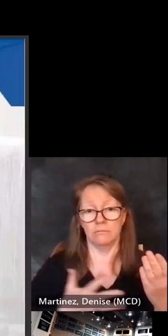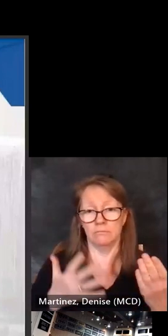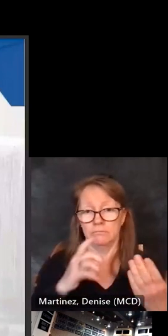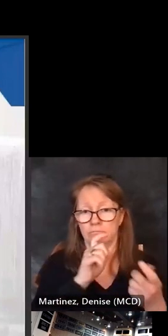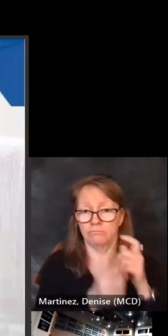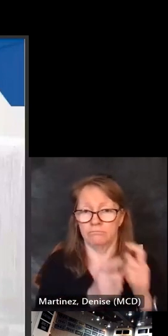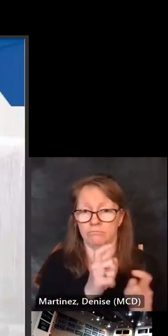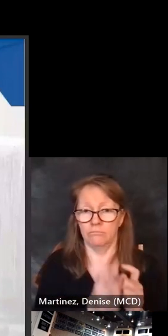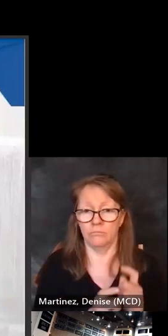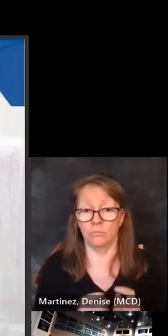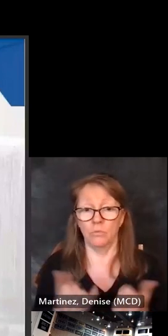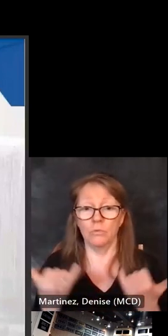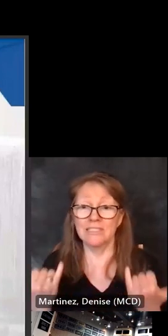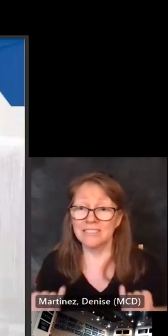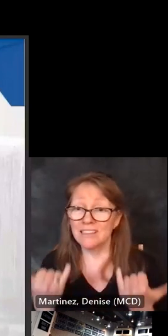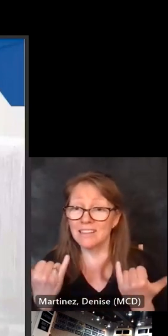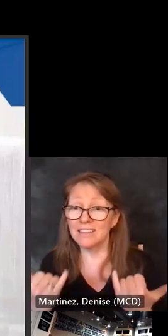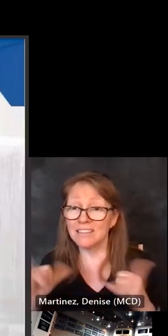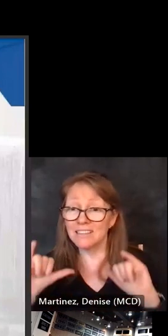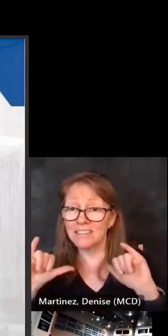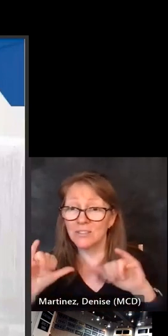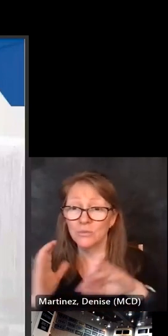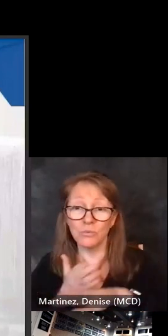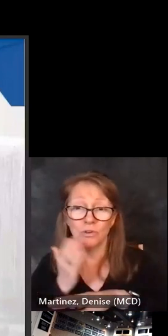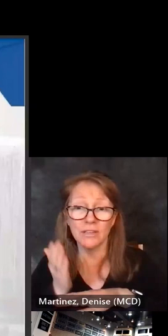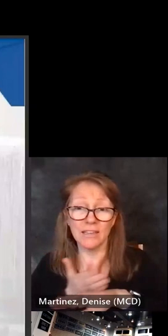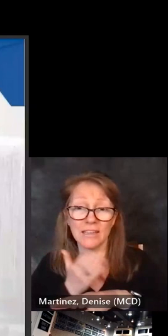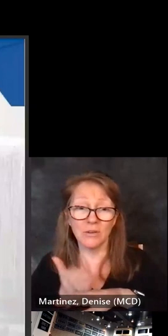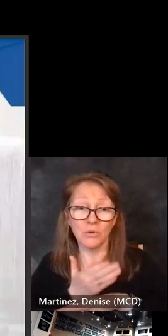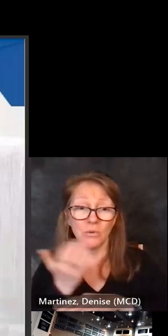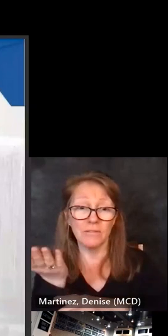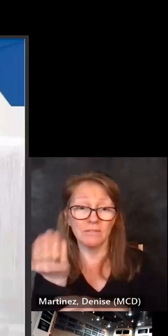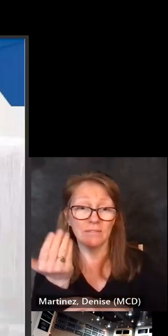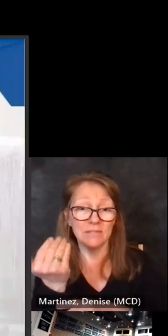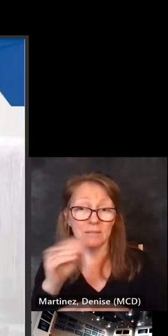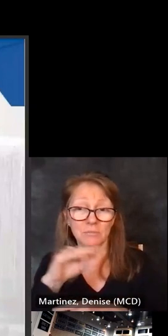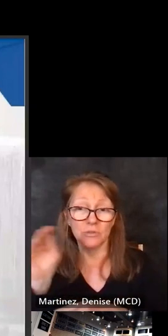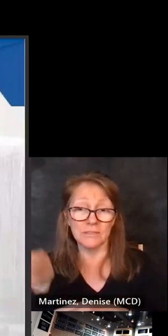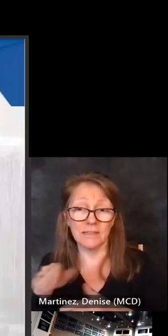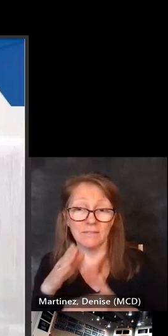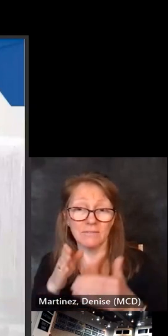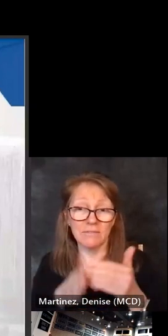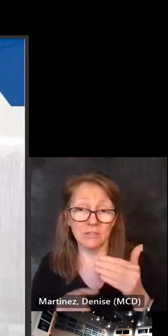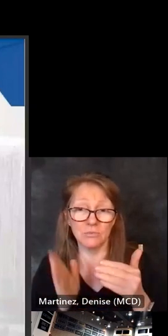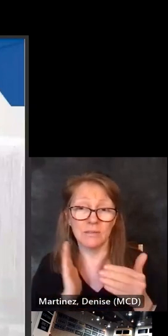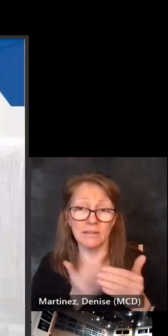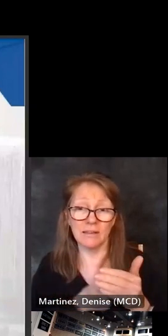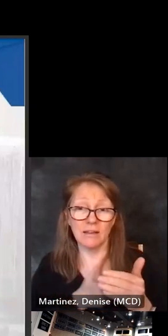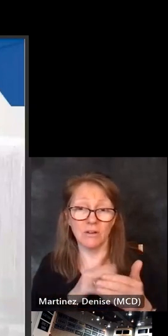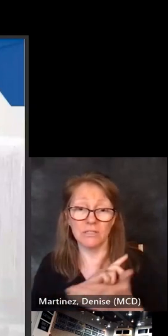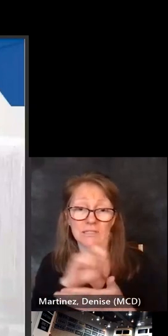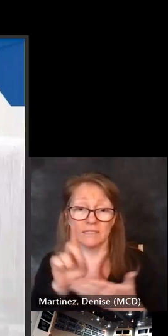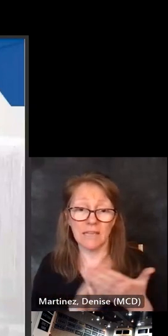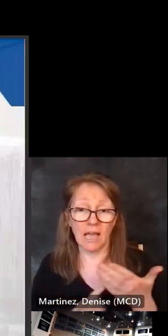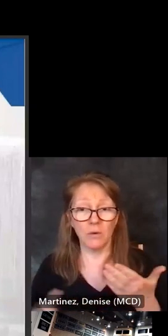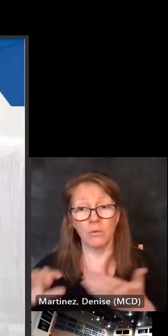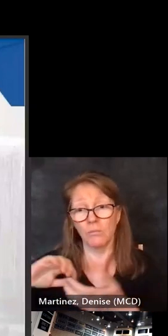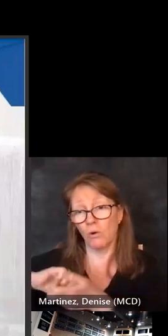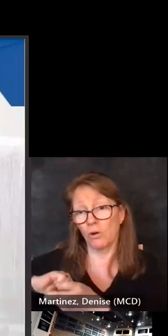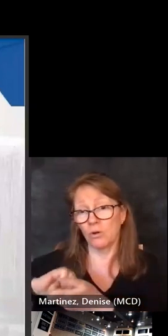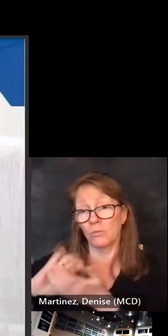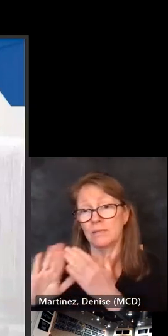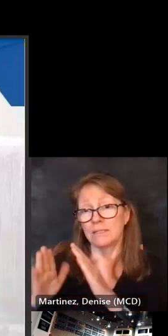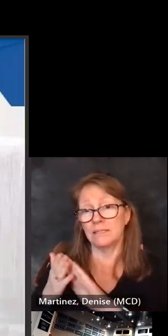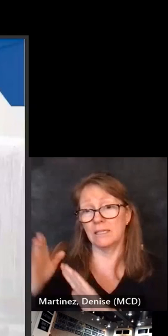design. Something we're excited about is we're working closely with our partners at the City of Boston to see if there's an opportunity to move